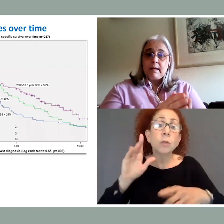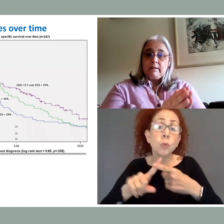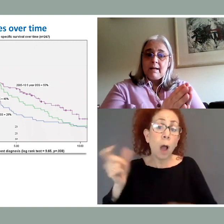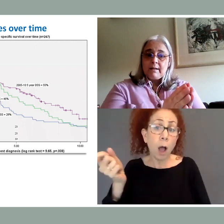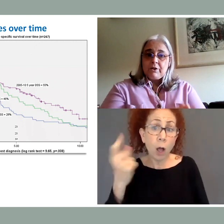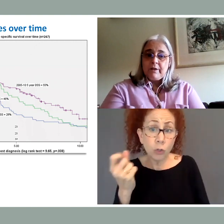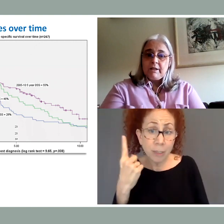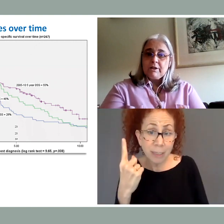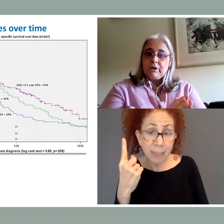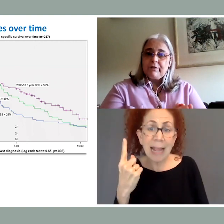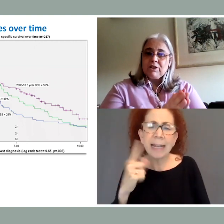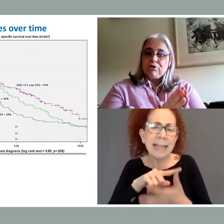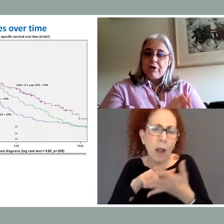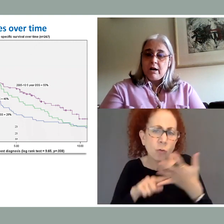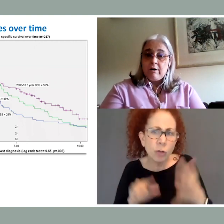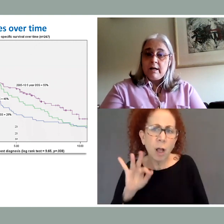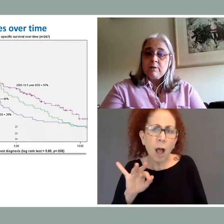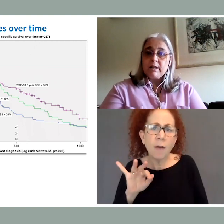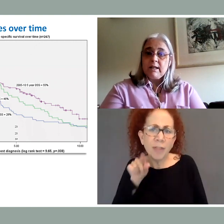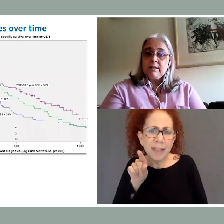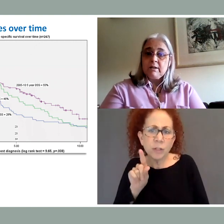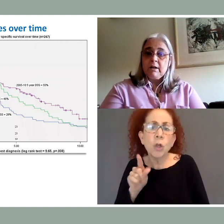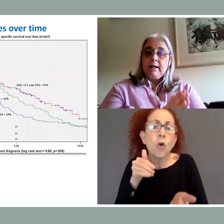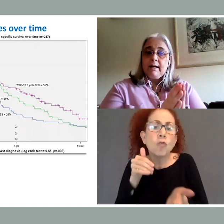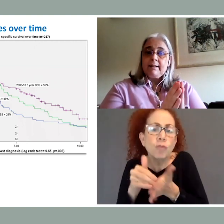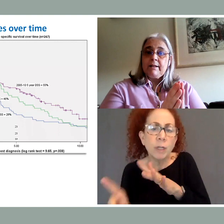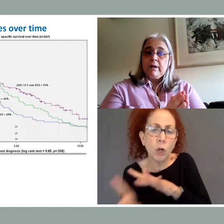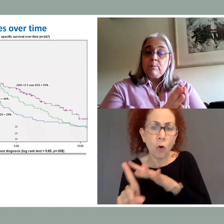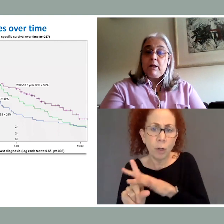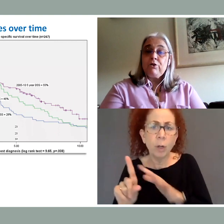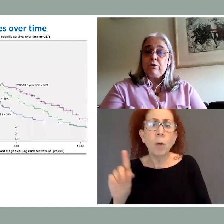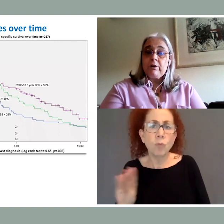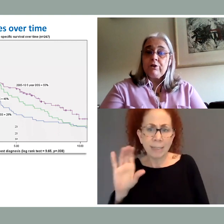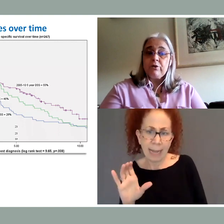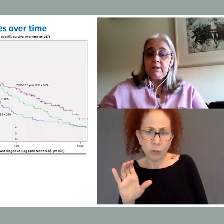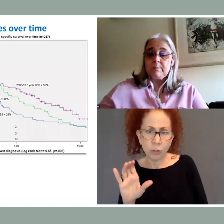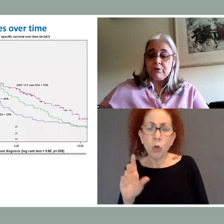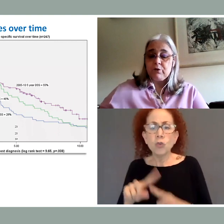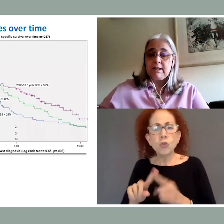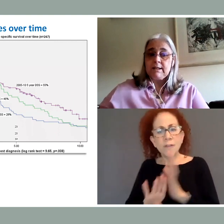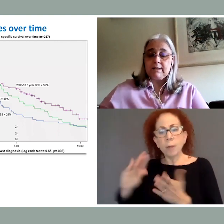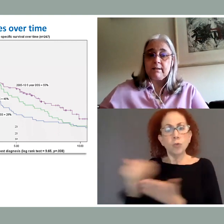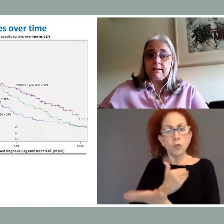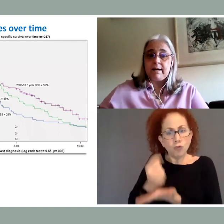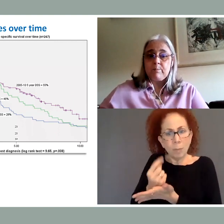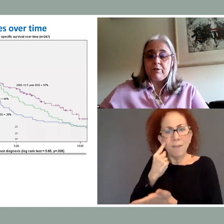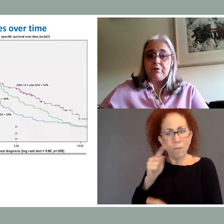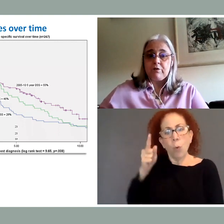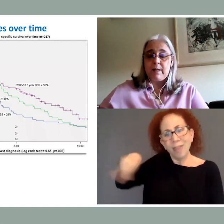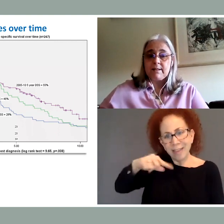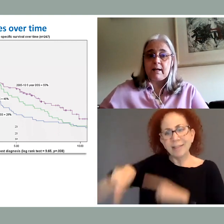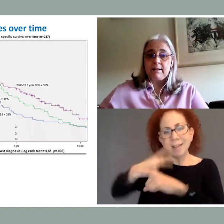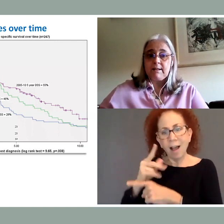understanding the characteristics of this recurrent breast cancer and develop new treatments for this type